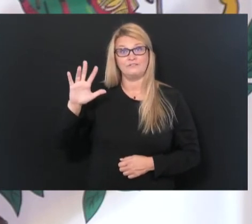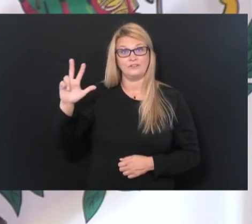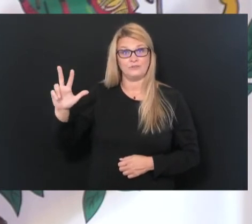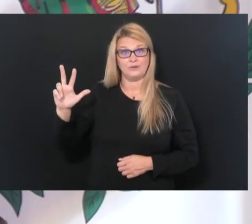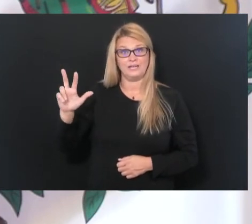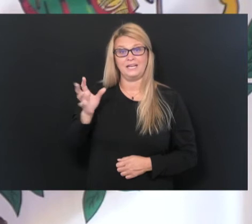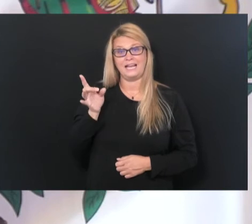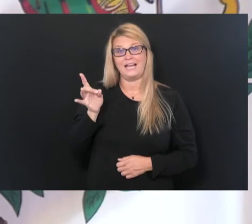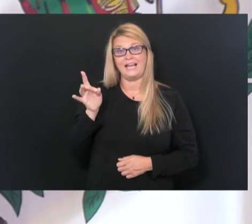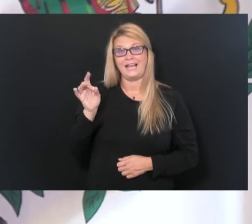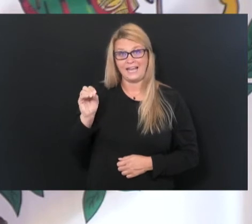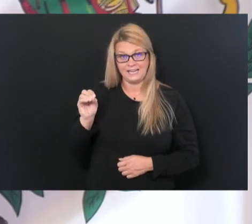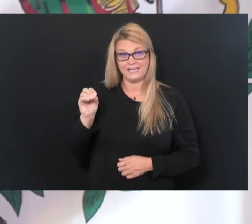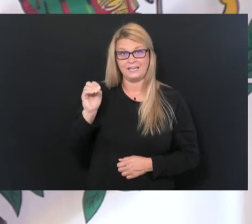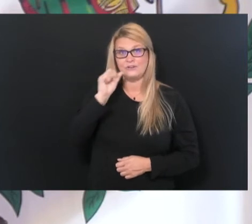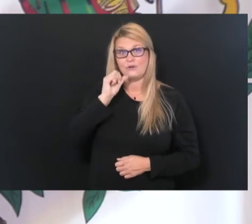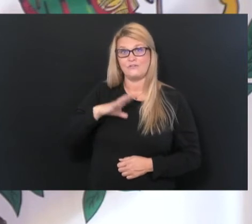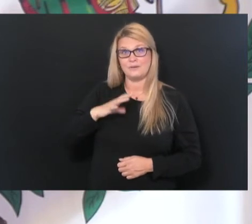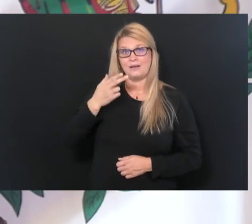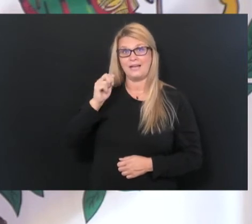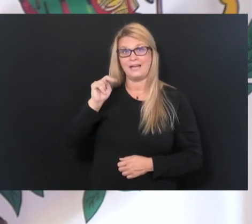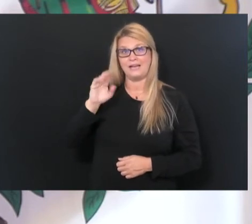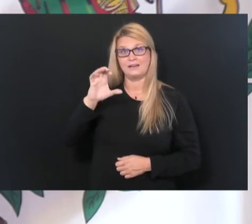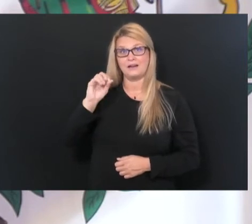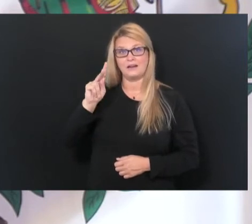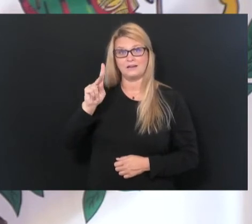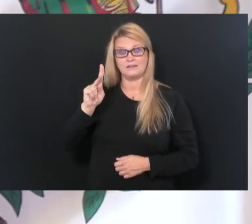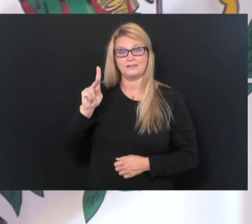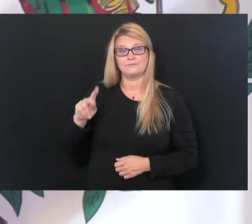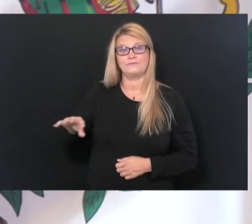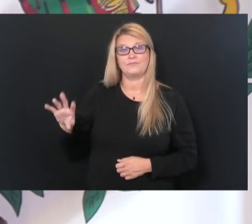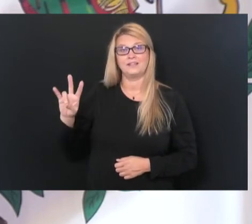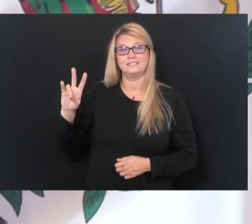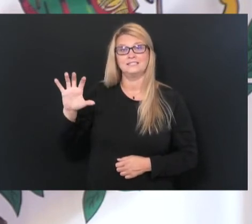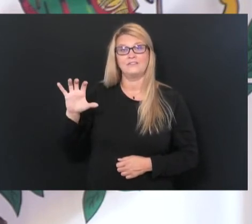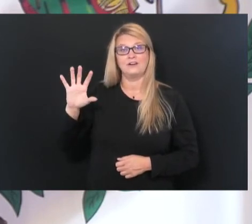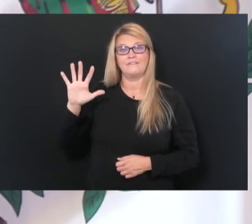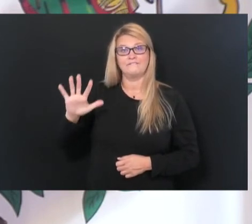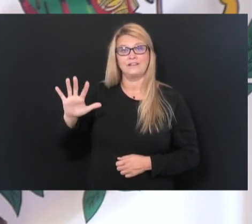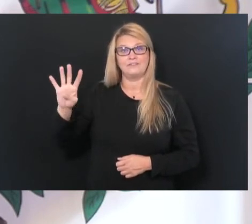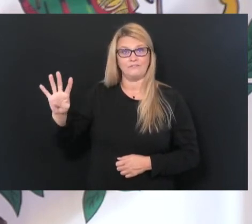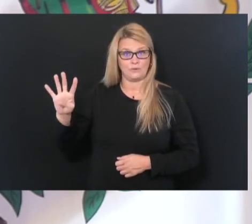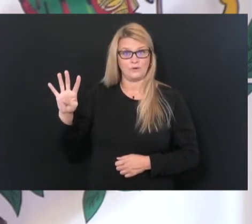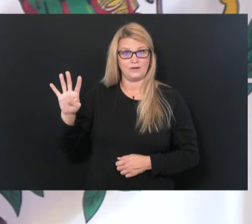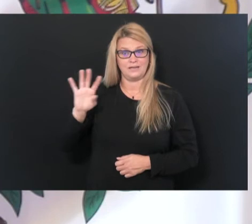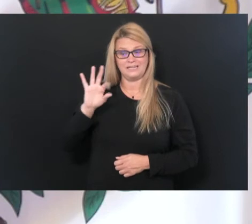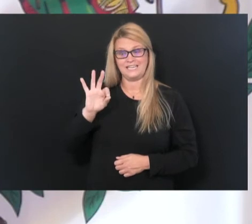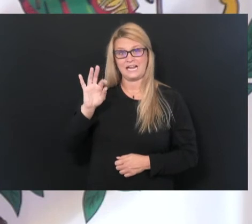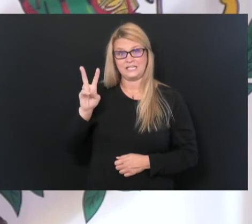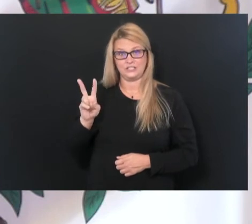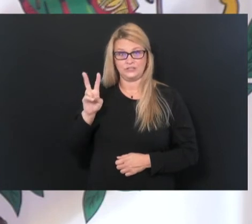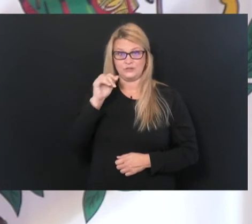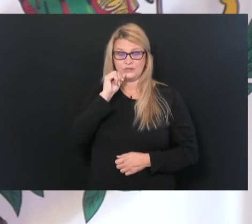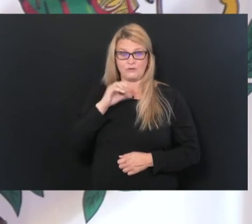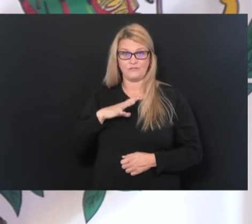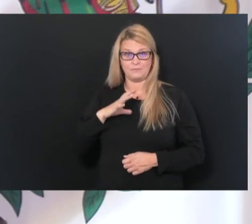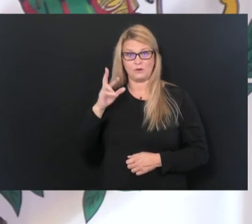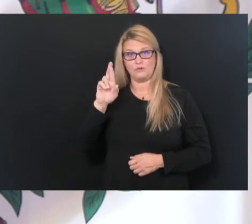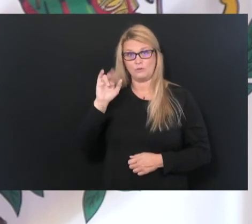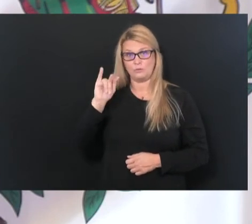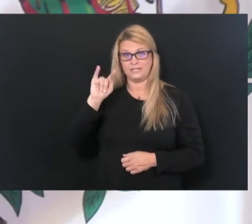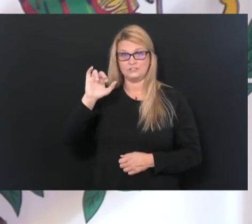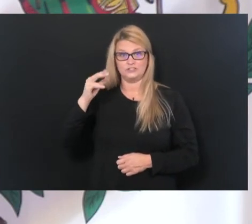an 80-year-old female from Hancock County. Our 754th death, a 92-year-old female from Ritchie